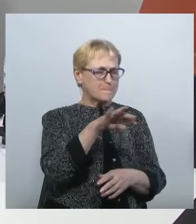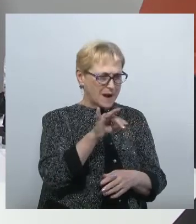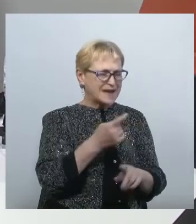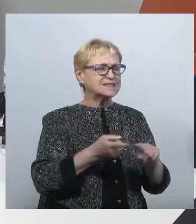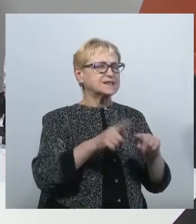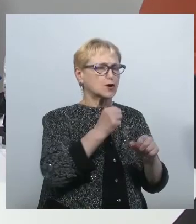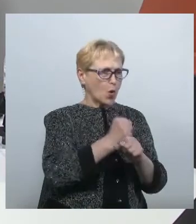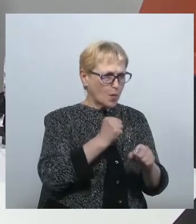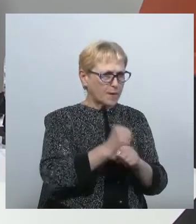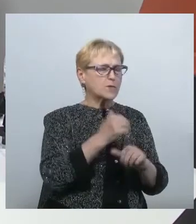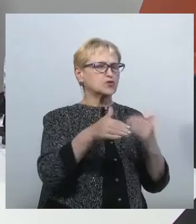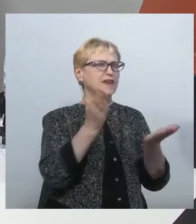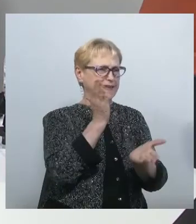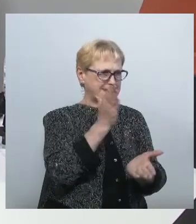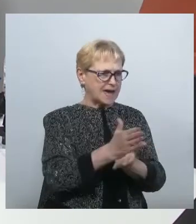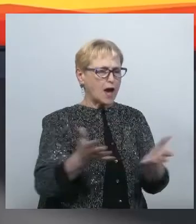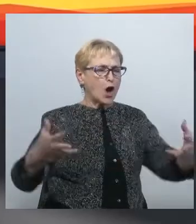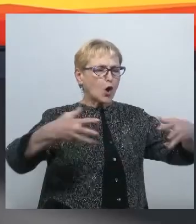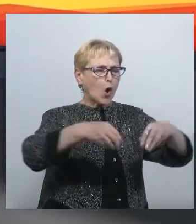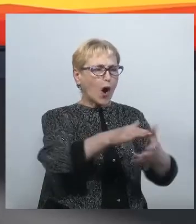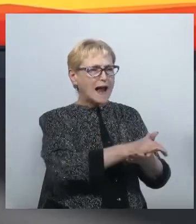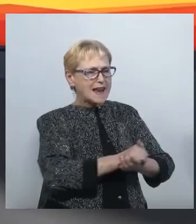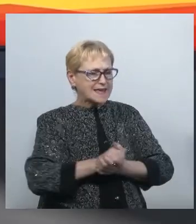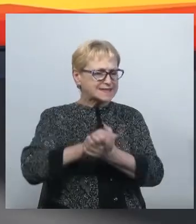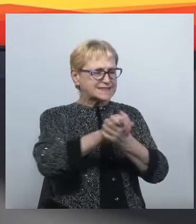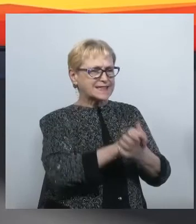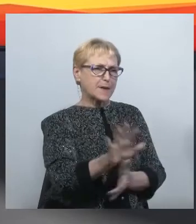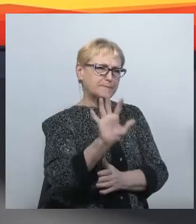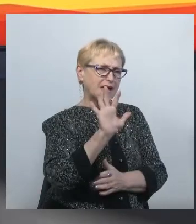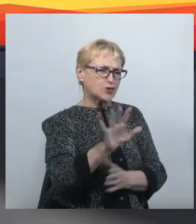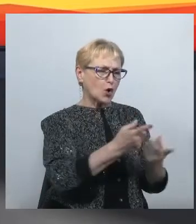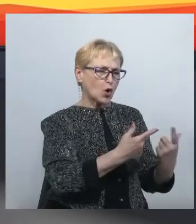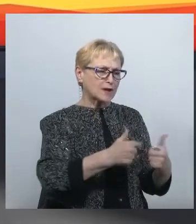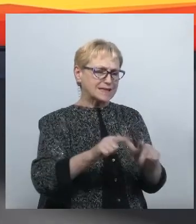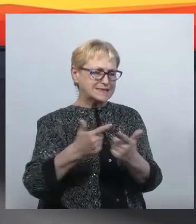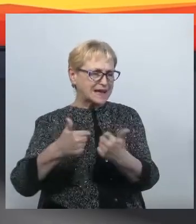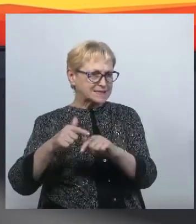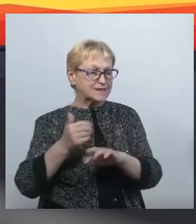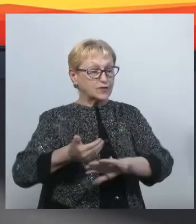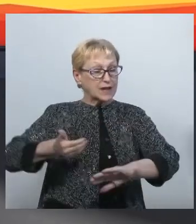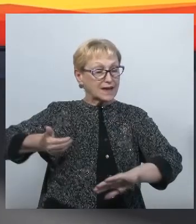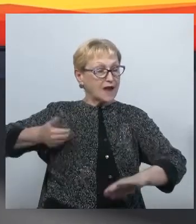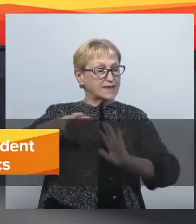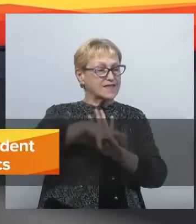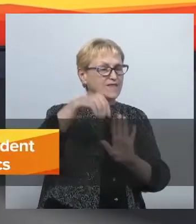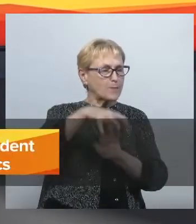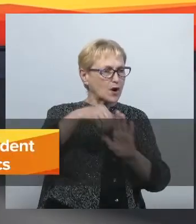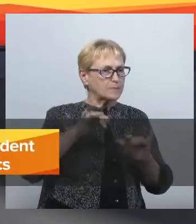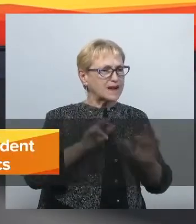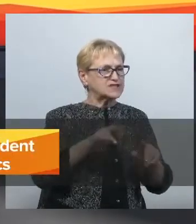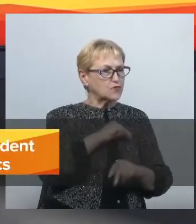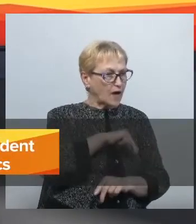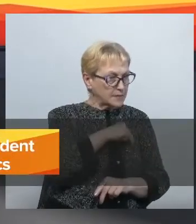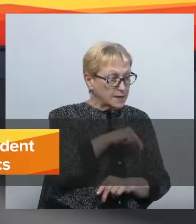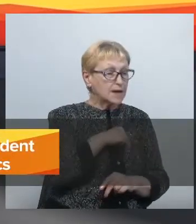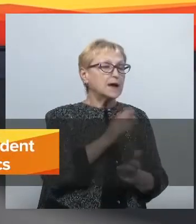forces. This is actually what we all do. We have a coalition of 5 election monitoring organizations. It